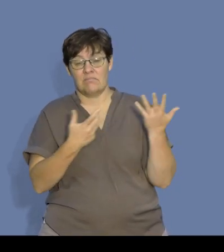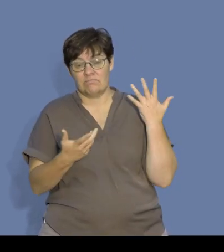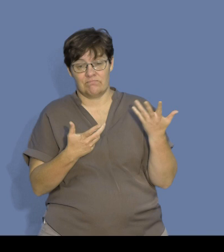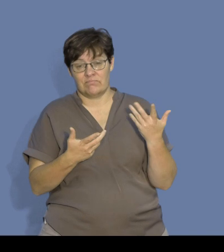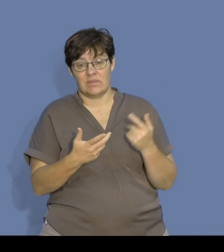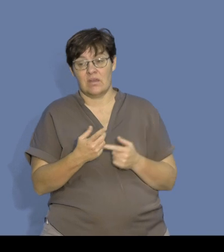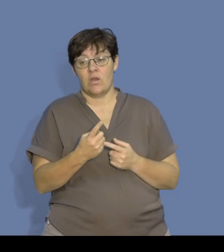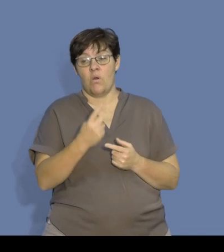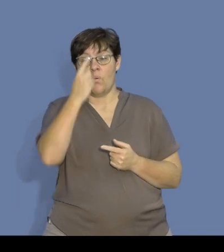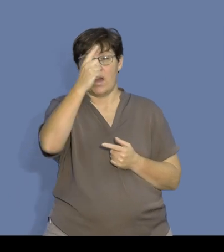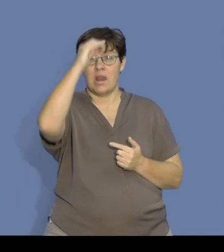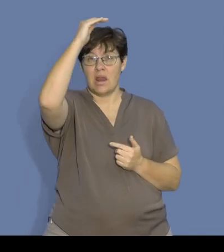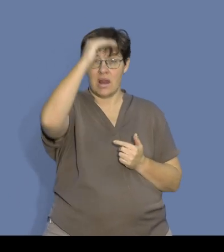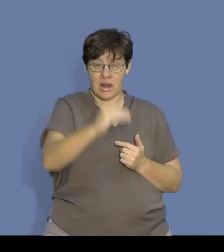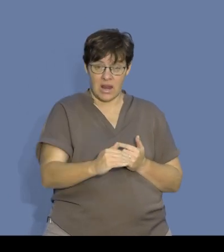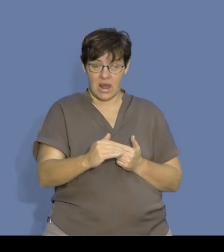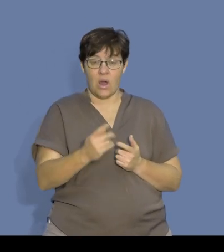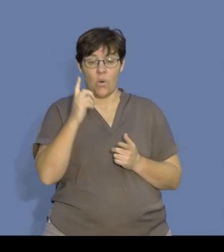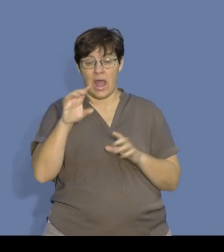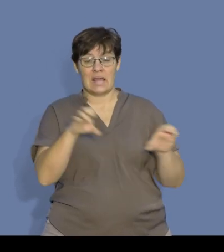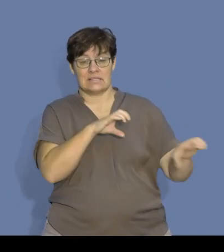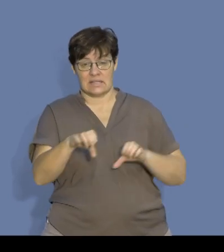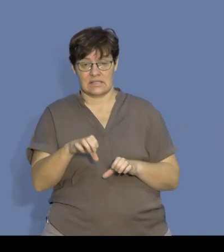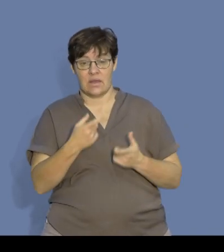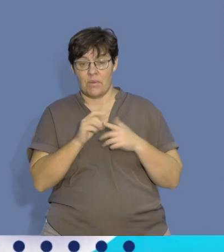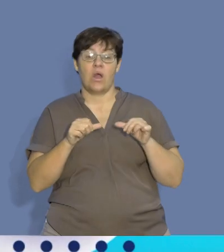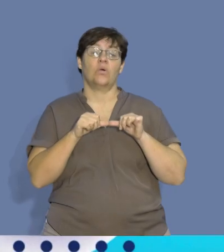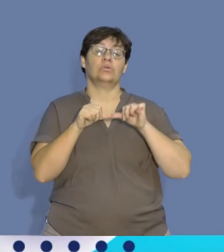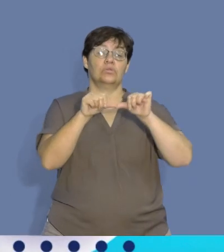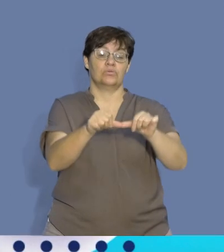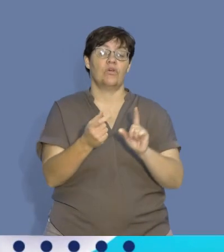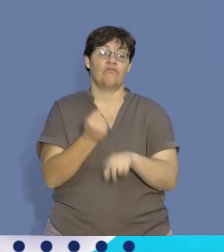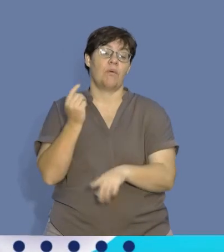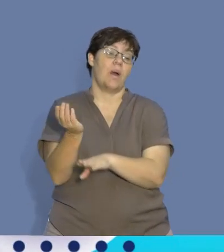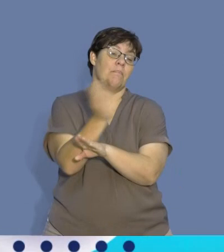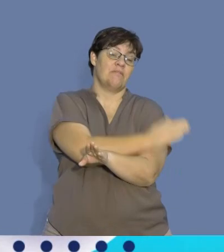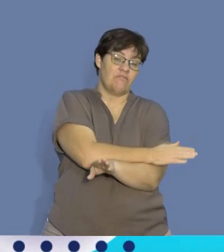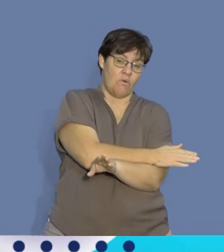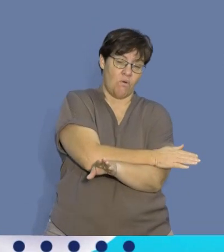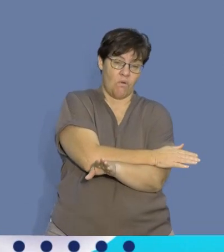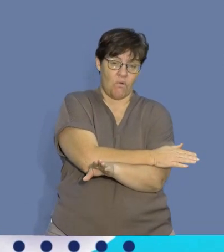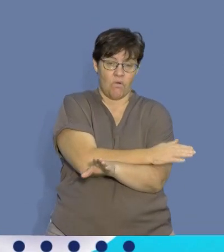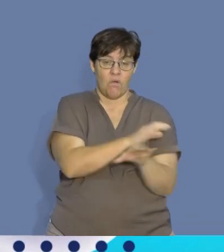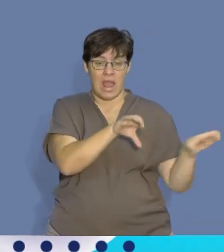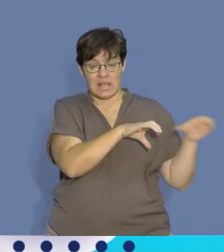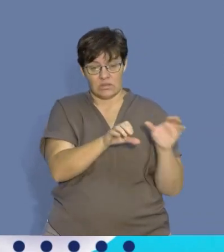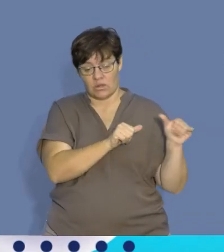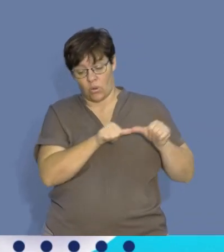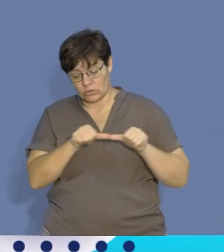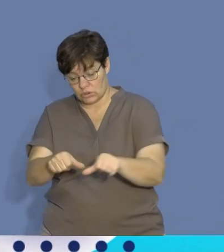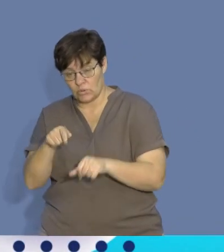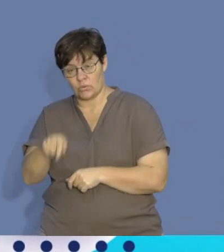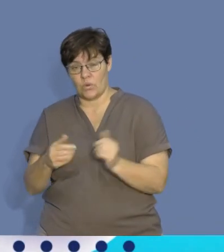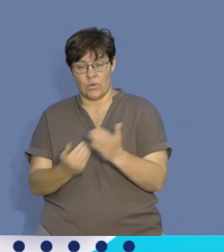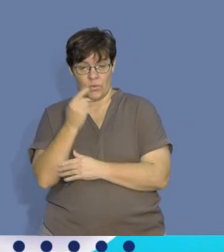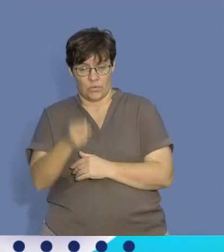had it been one comprehensive exercise where I was continuing from the previous exercise to this,